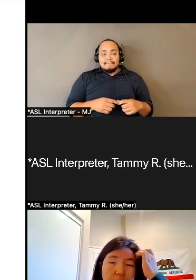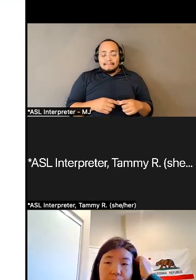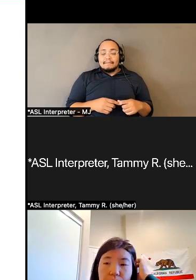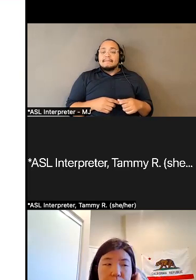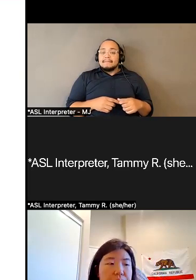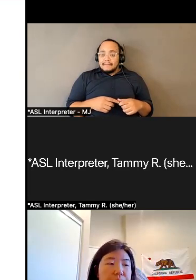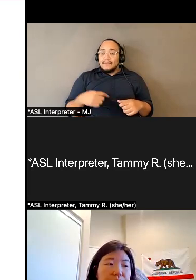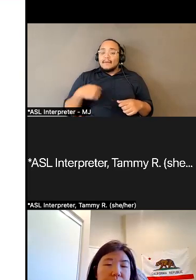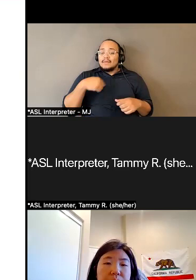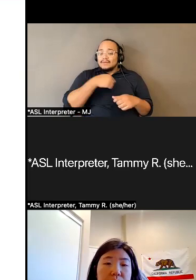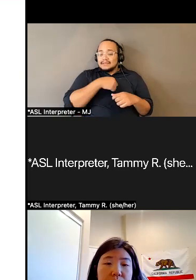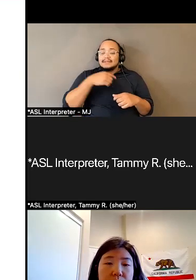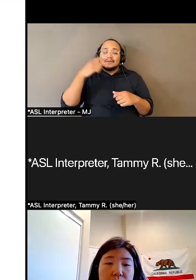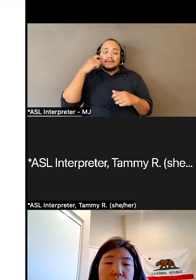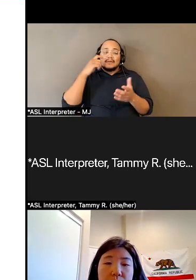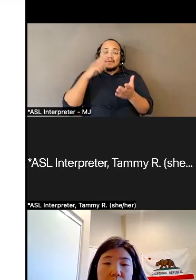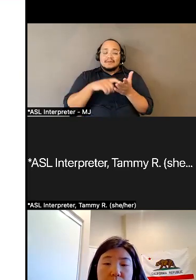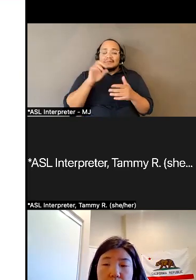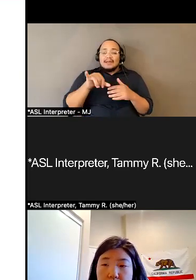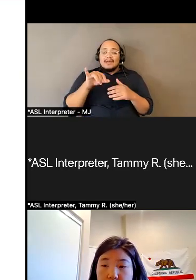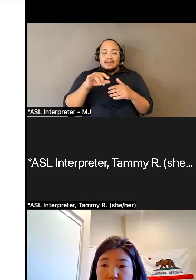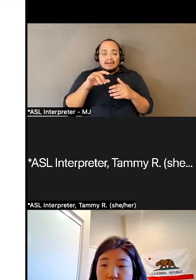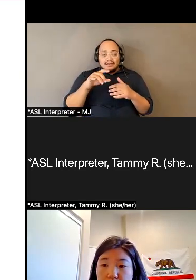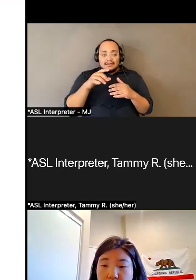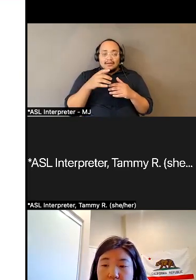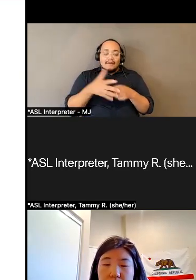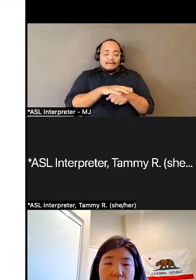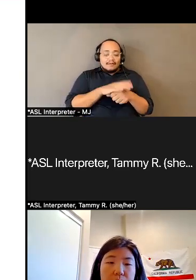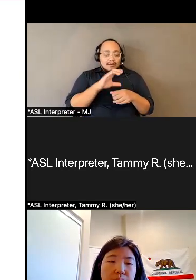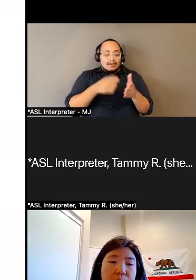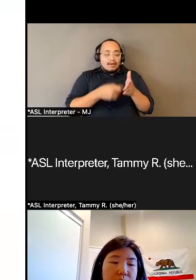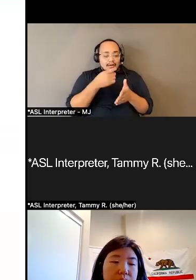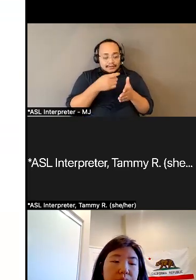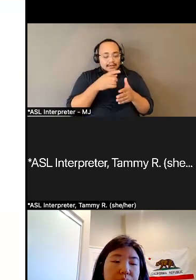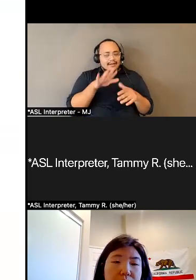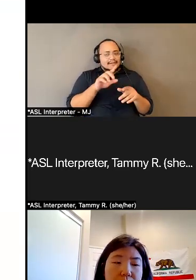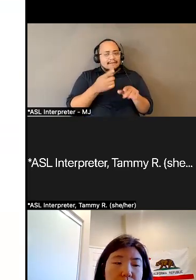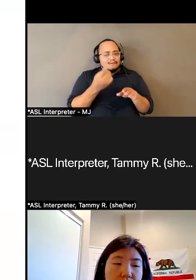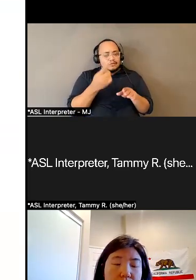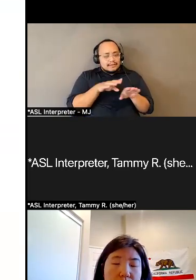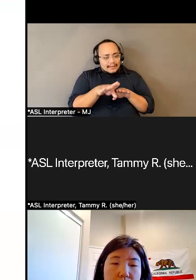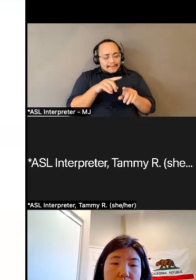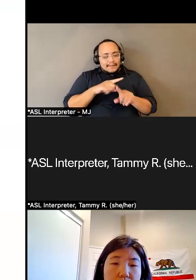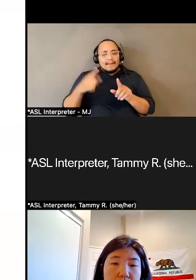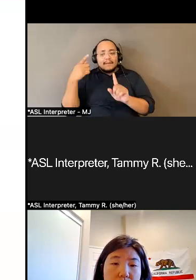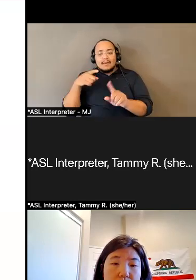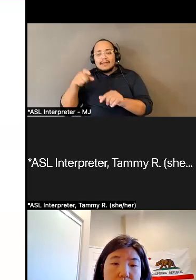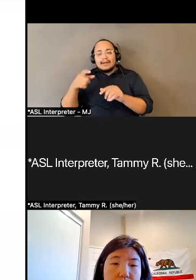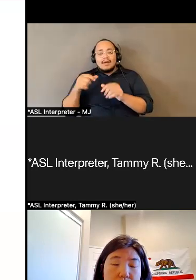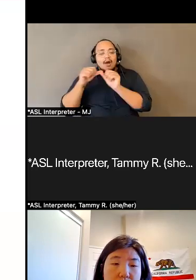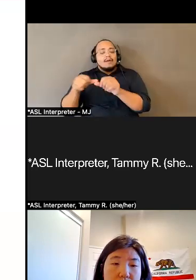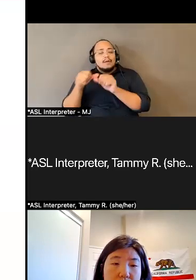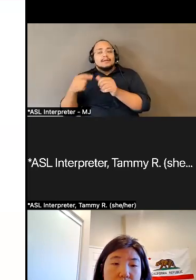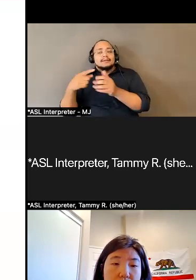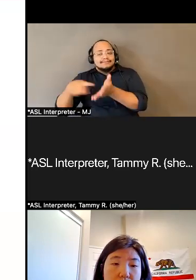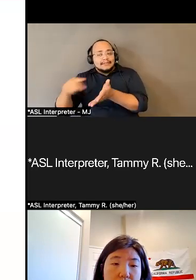already know this, but survivors reported that looking ahead, that what they need is ongoing unrestricted cash support to help them achieve their goals. And